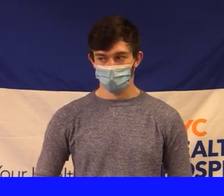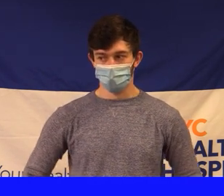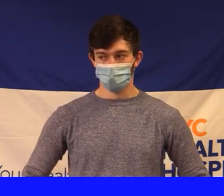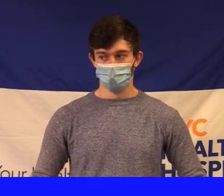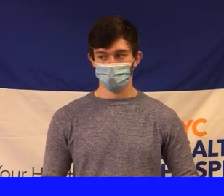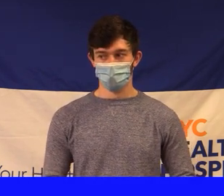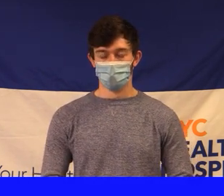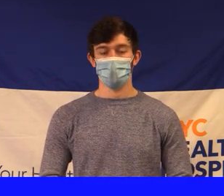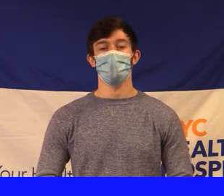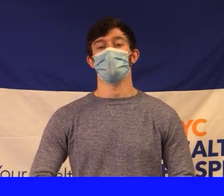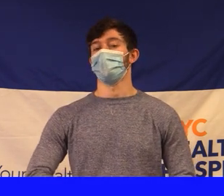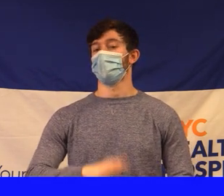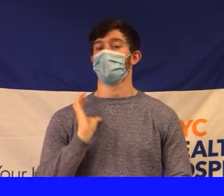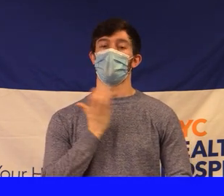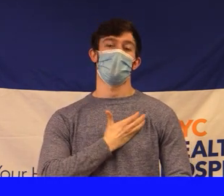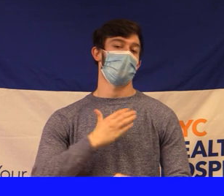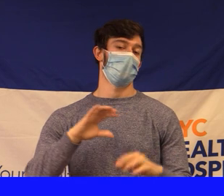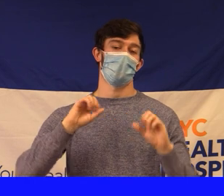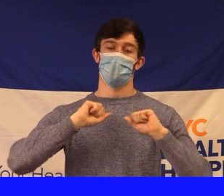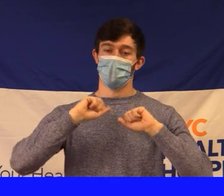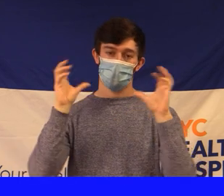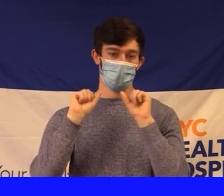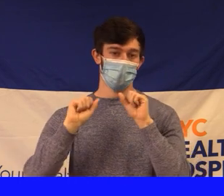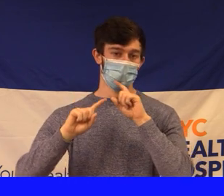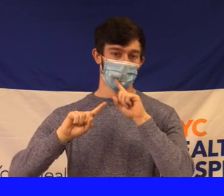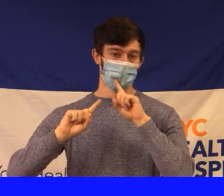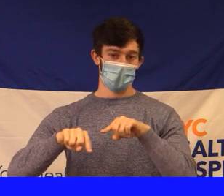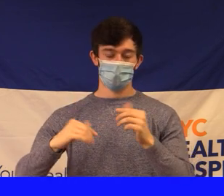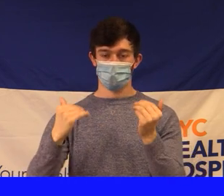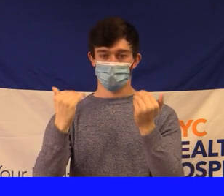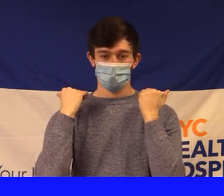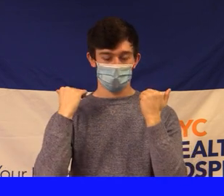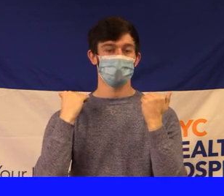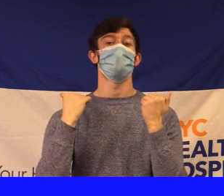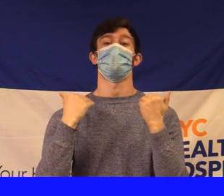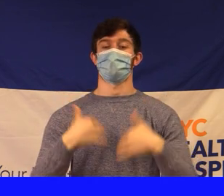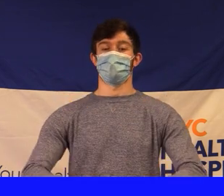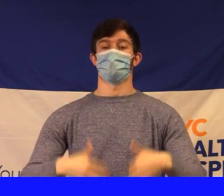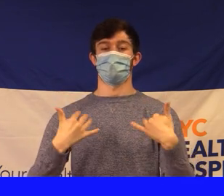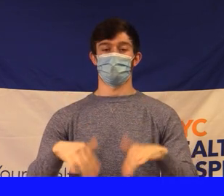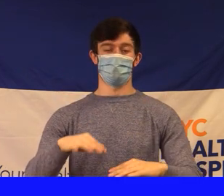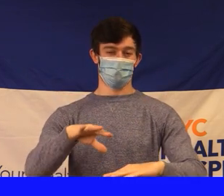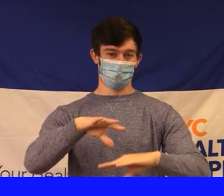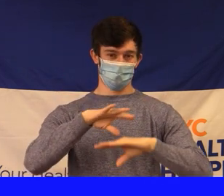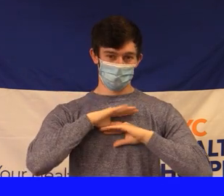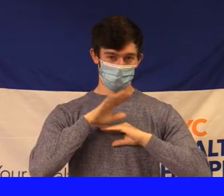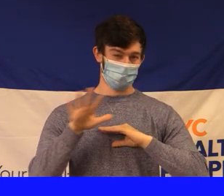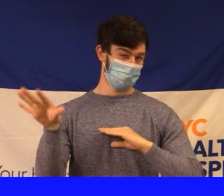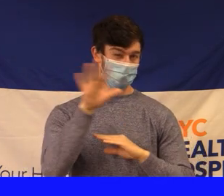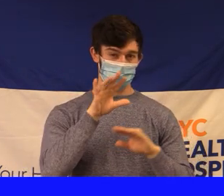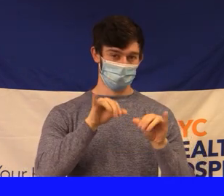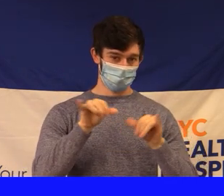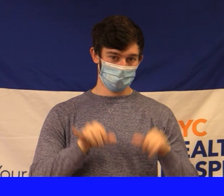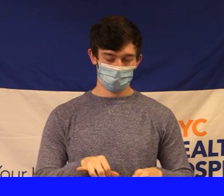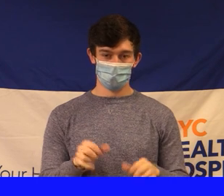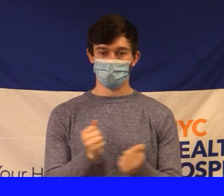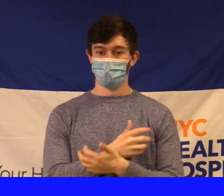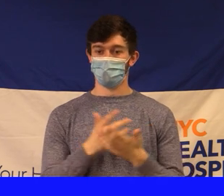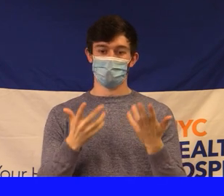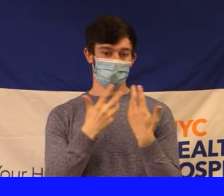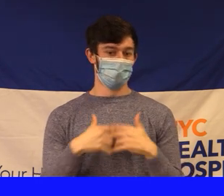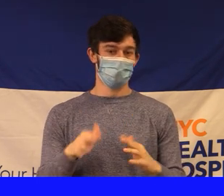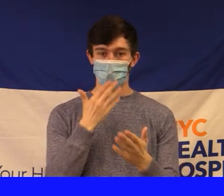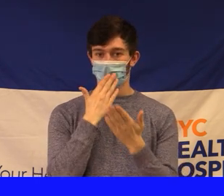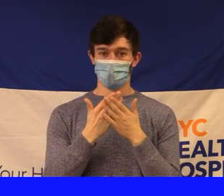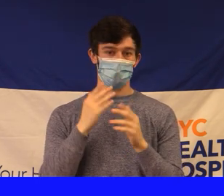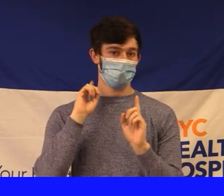response is surprise and great satisfaction across our system that this has worked so well and worked as